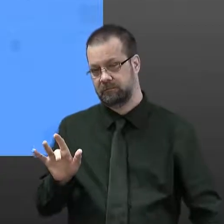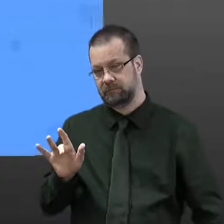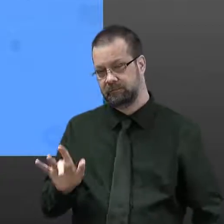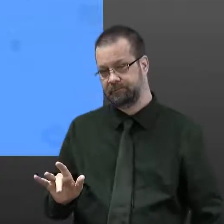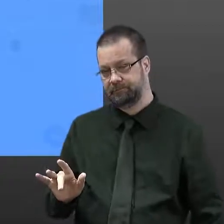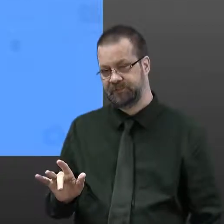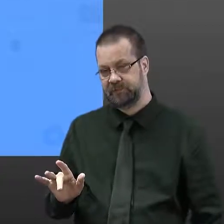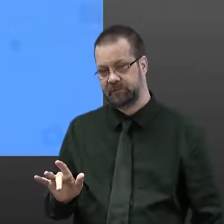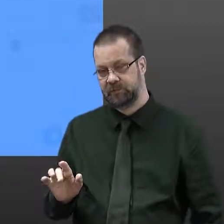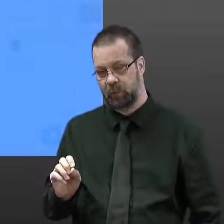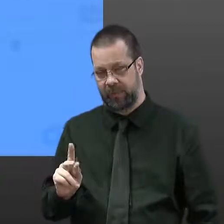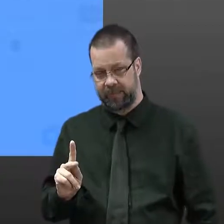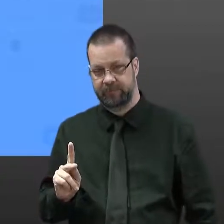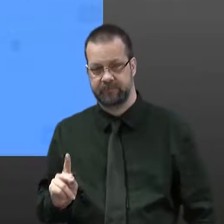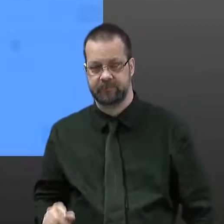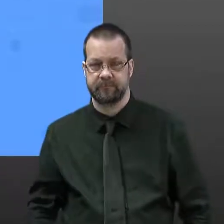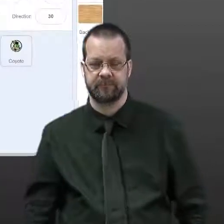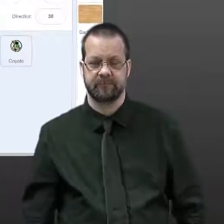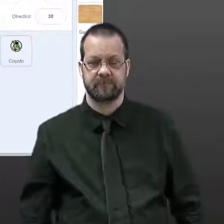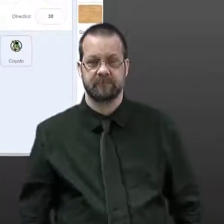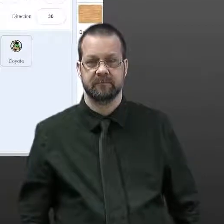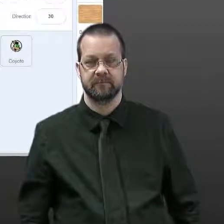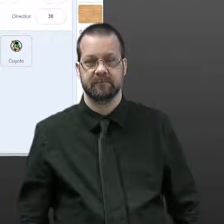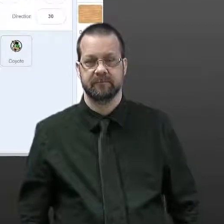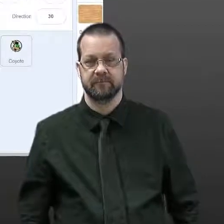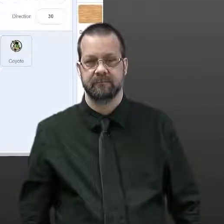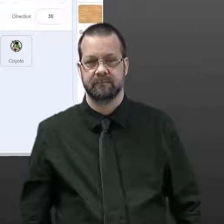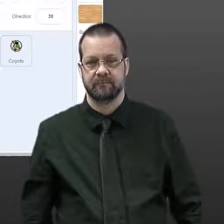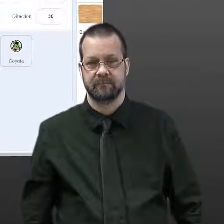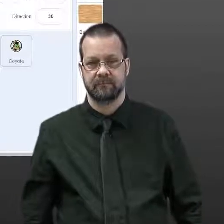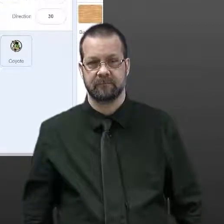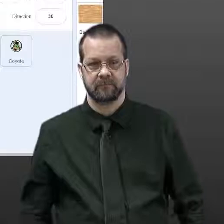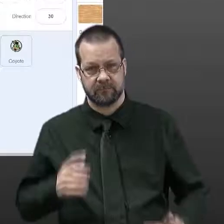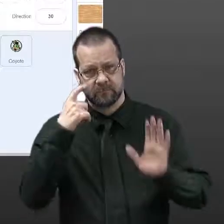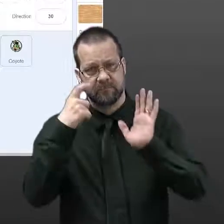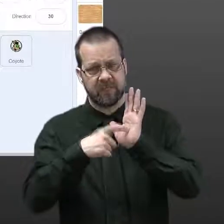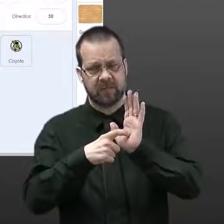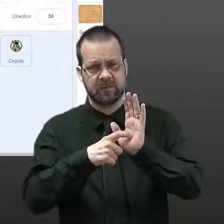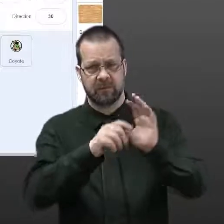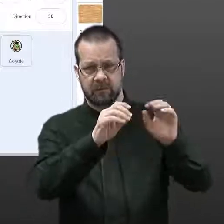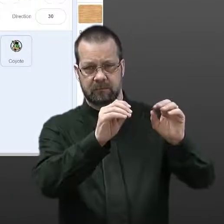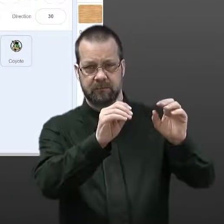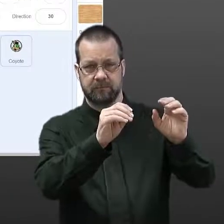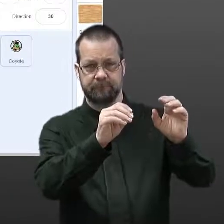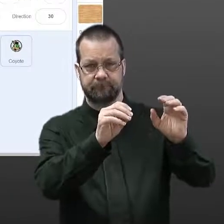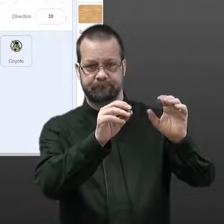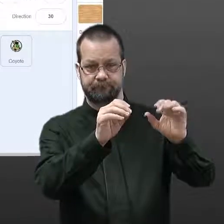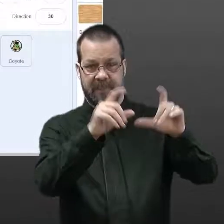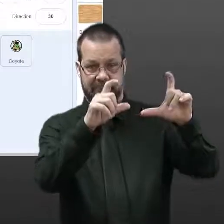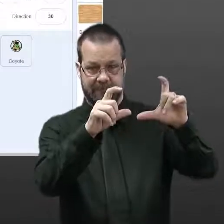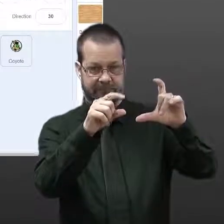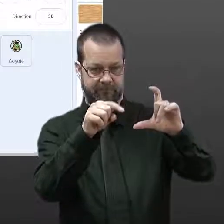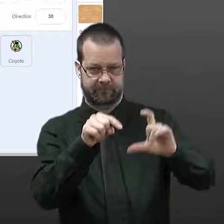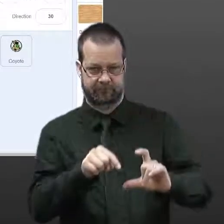do, and then click on OK. And what you'll notice is that you